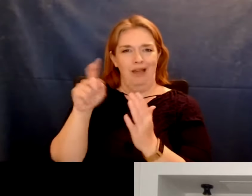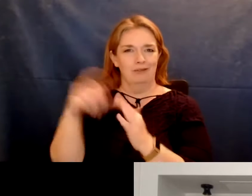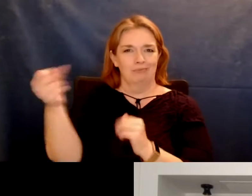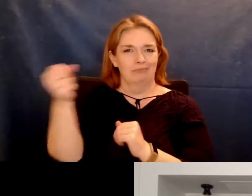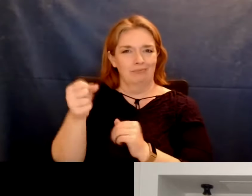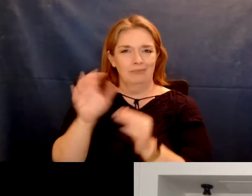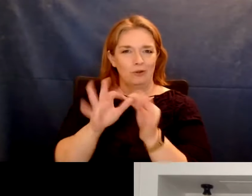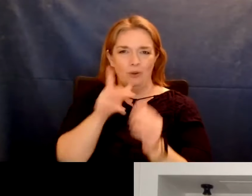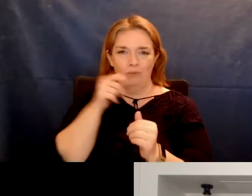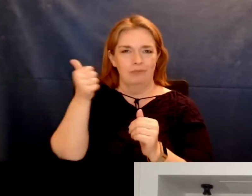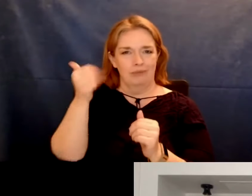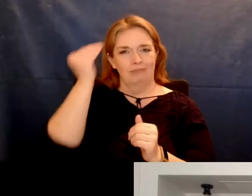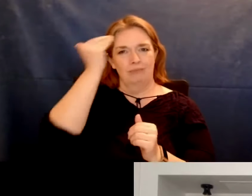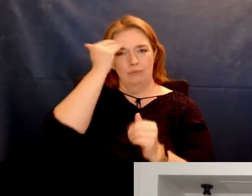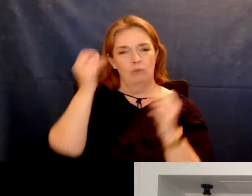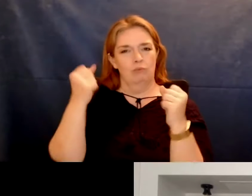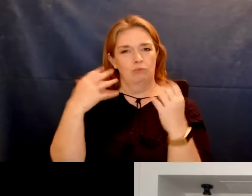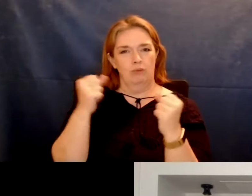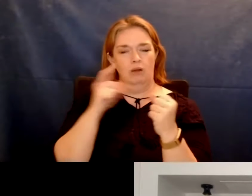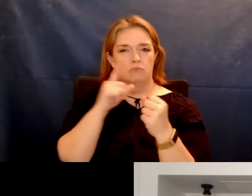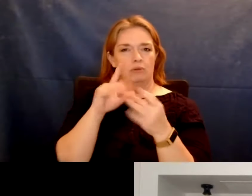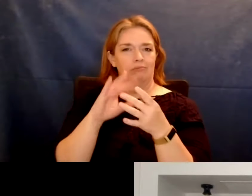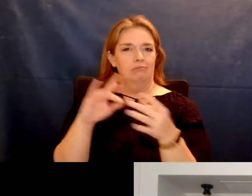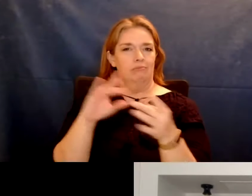who knows sign language